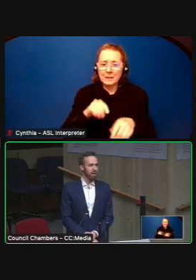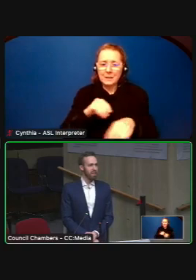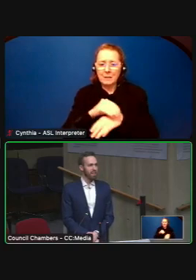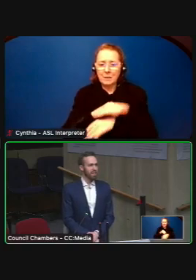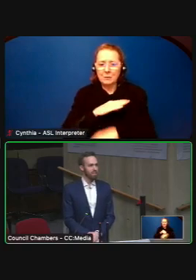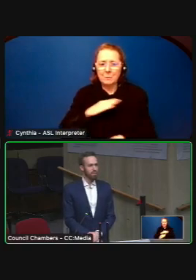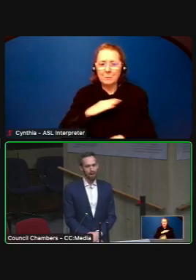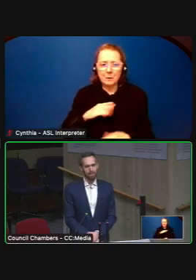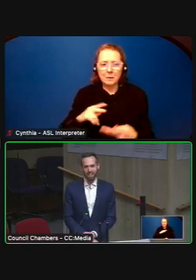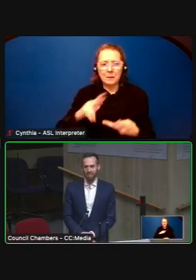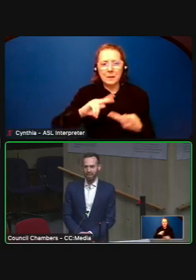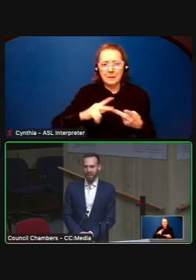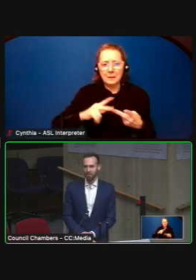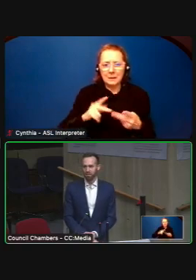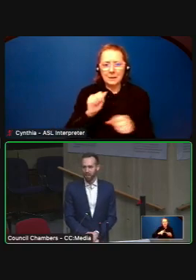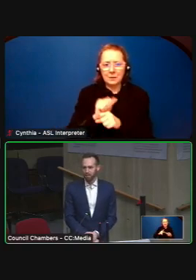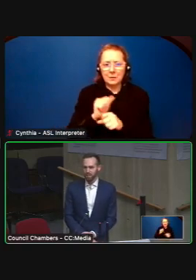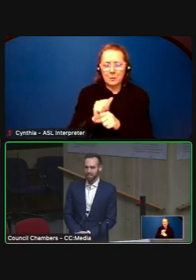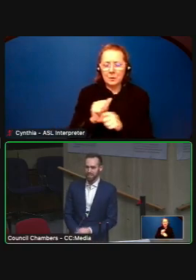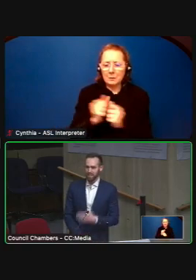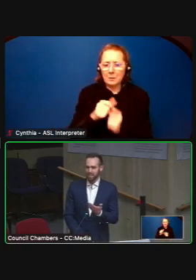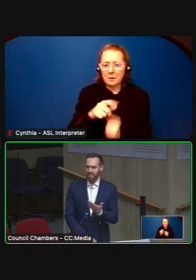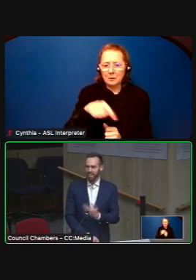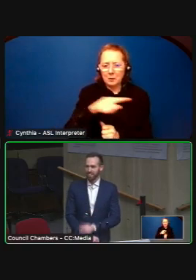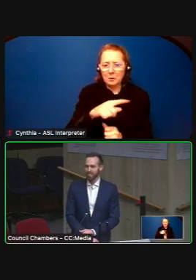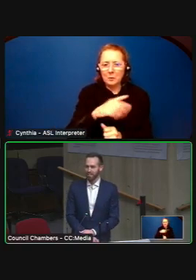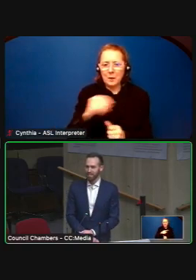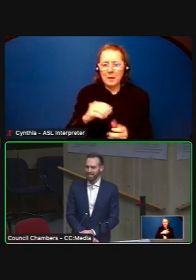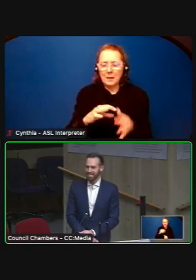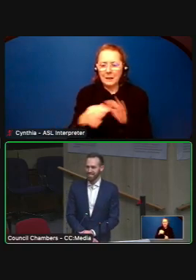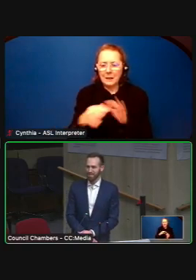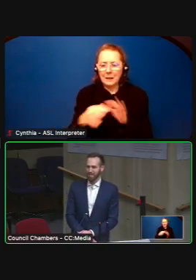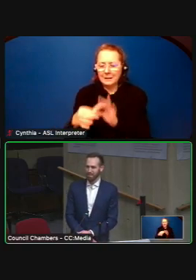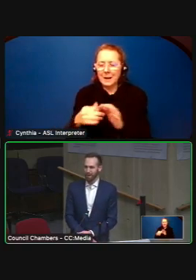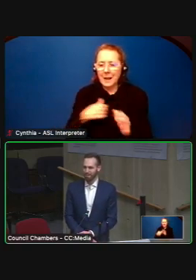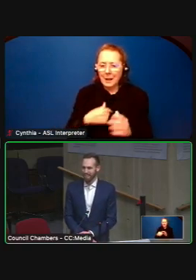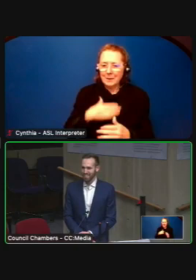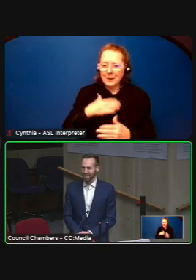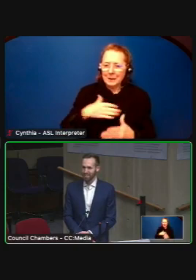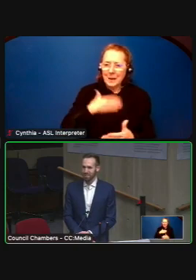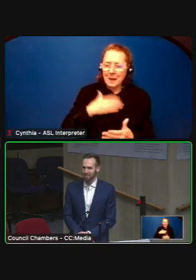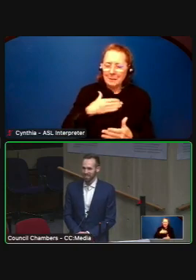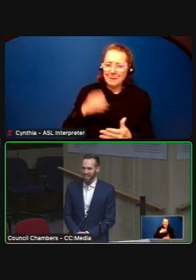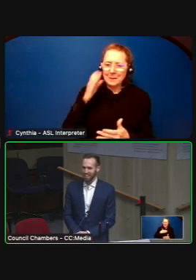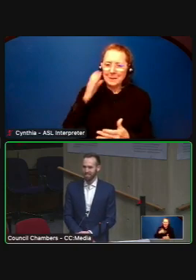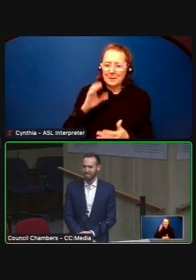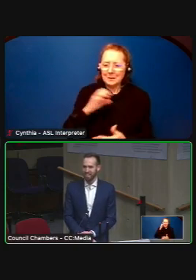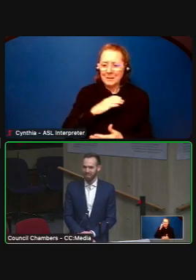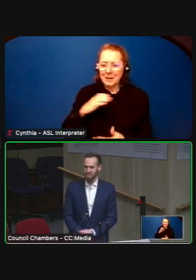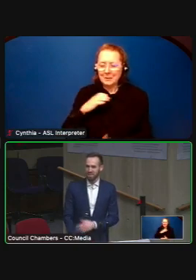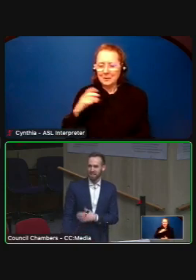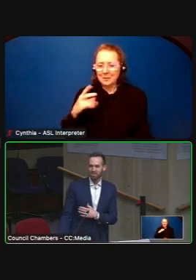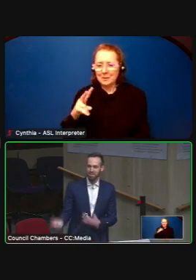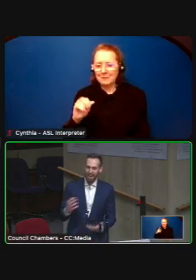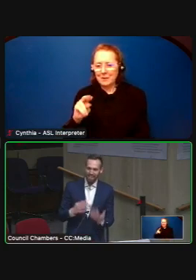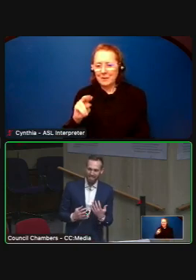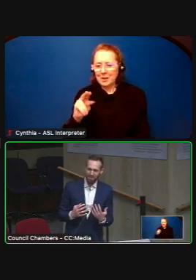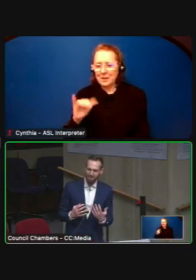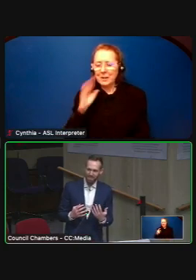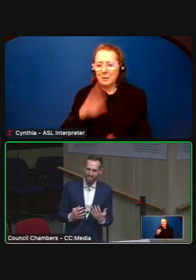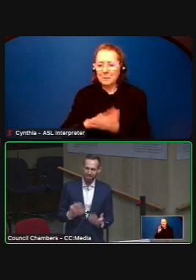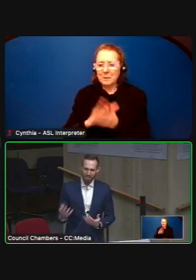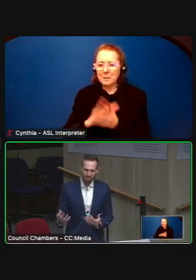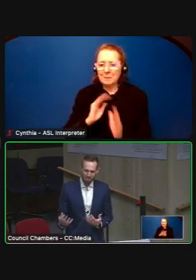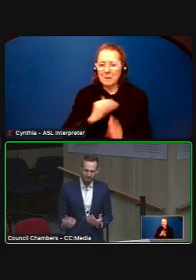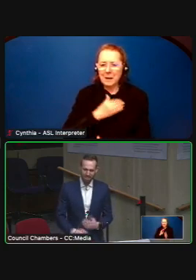with you all on a SPRAB liaison. I was very pleased to hear that Councillor Varney is going to be our SPRAB liaison. It's wonderful to have you coming back into the